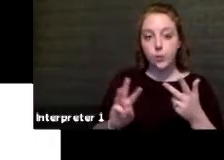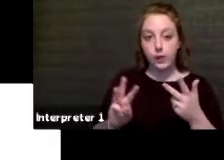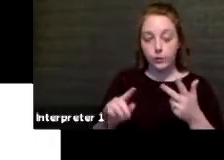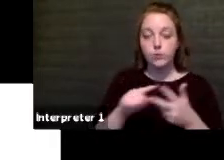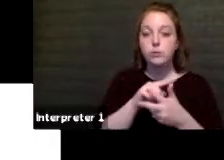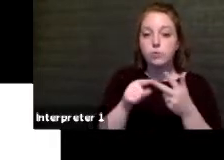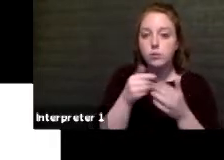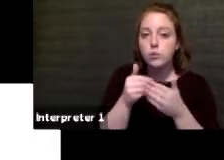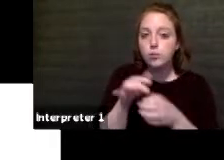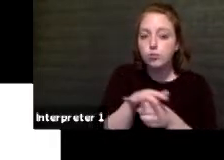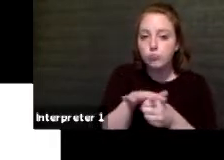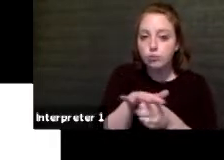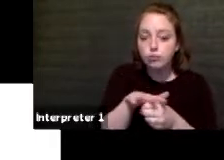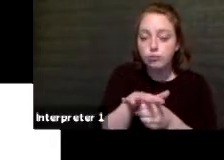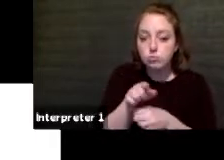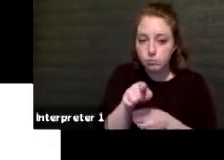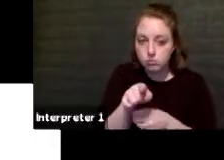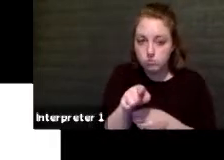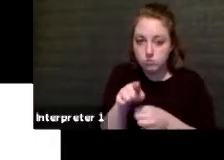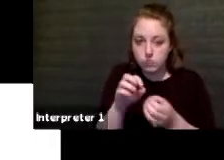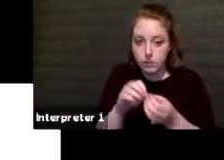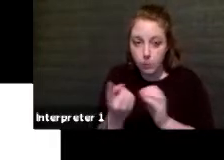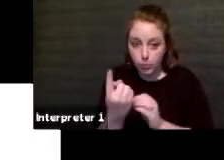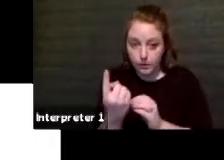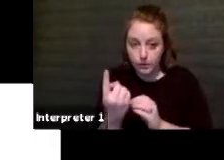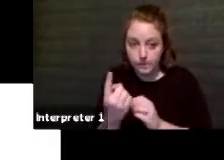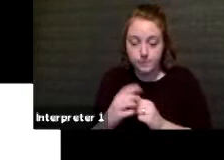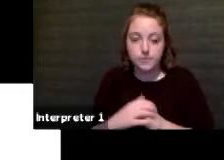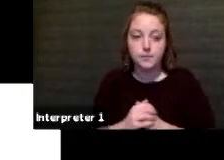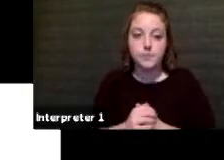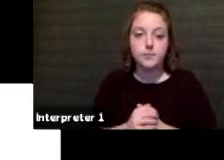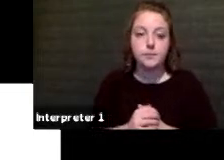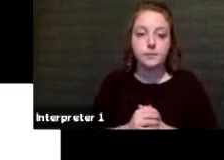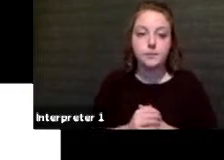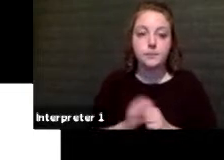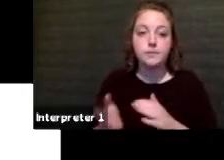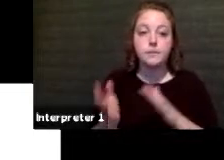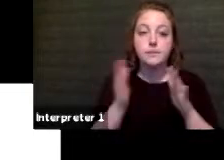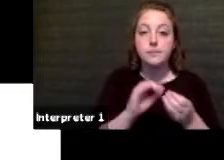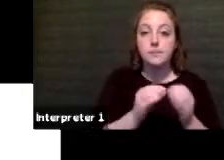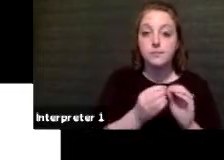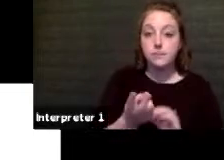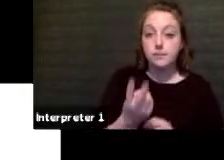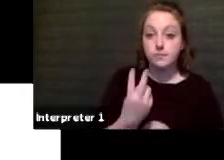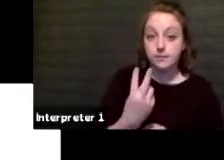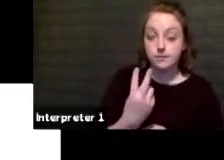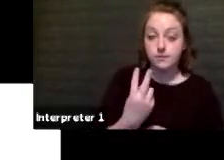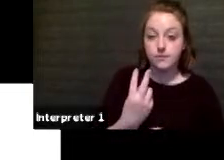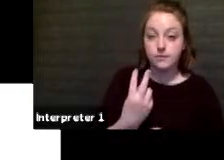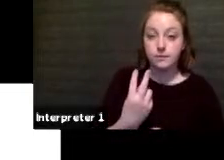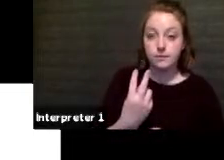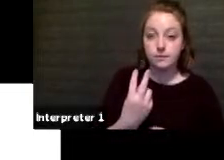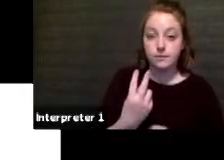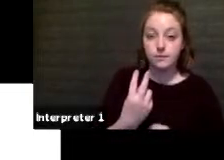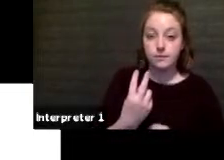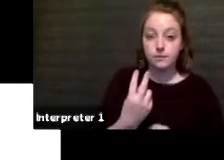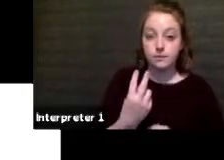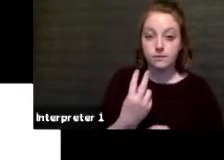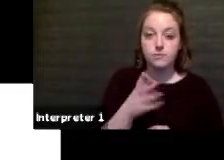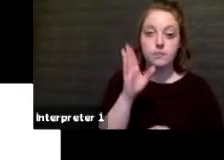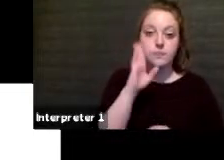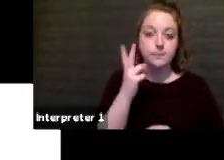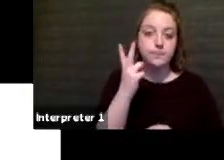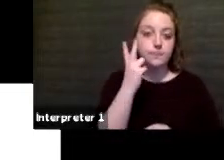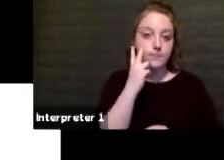Uh, so that's number one. Number two is we look at the, the facility condition assessment educational suitability.